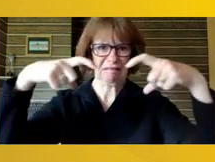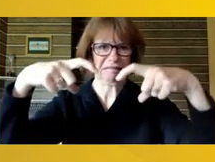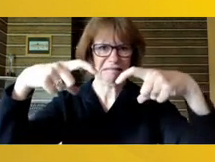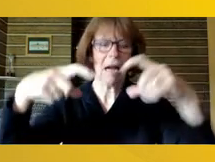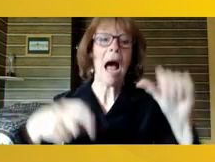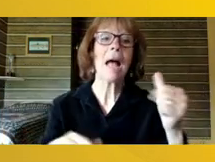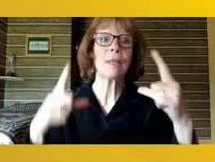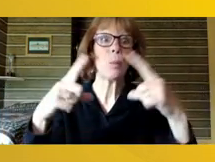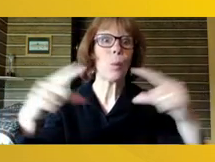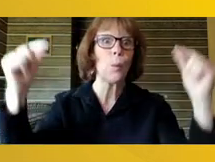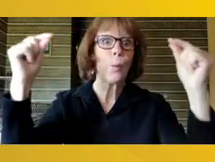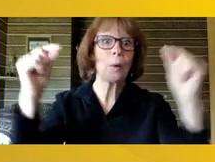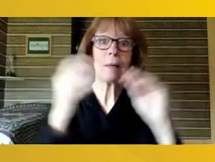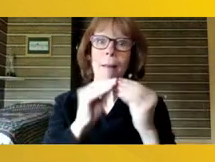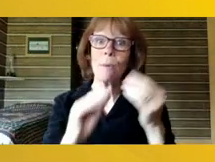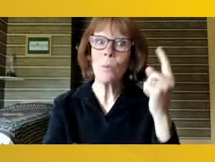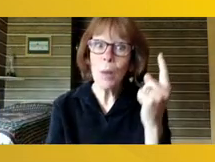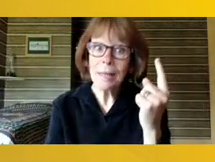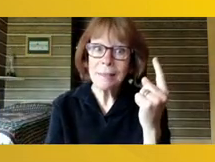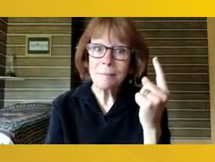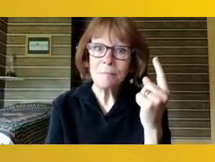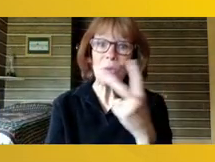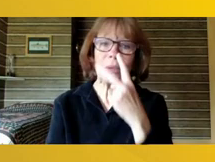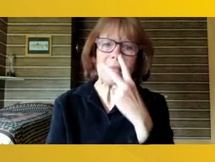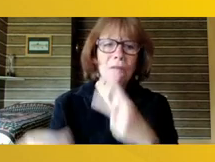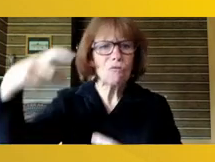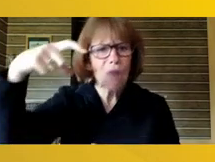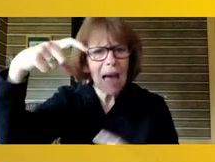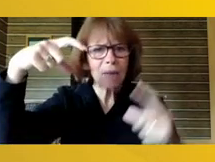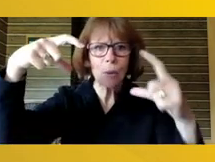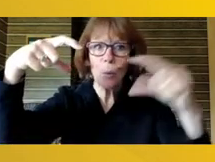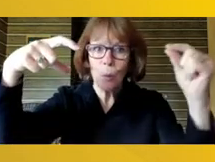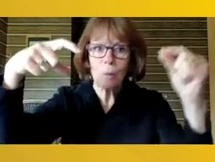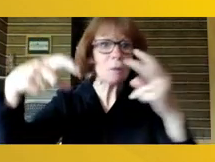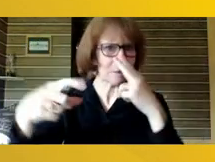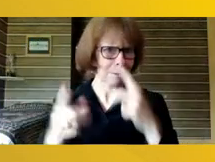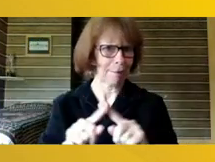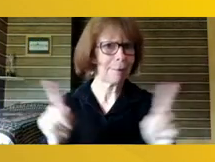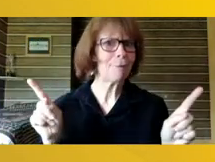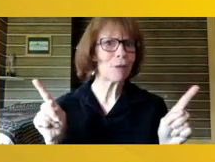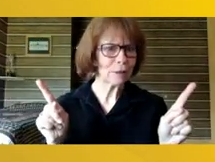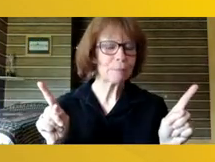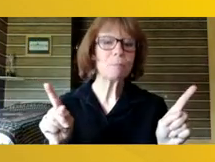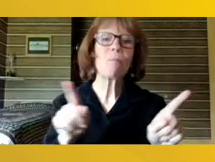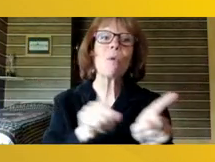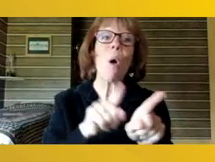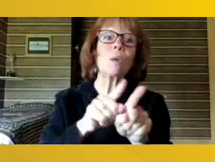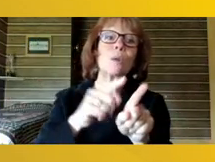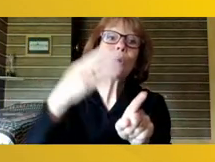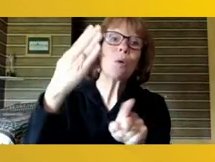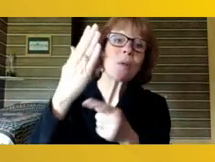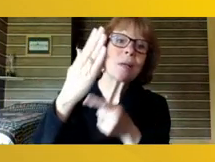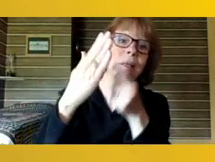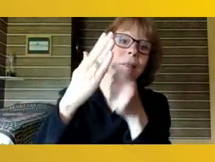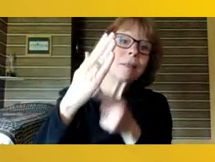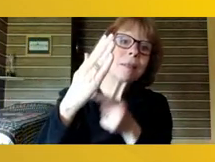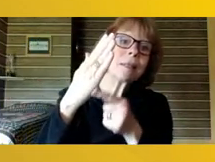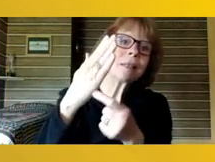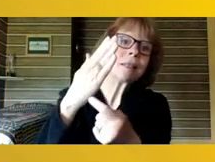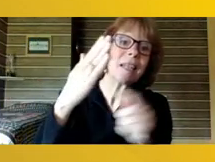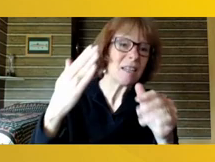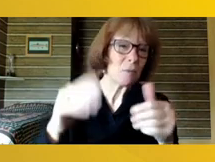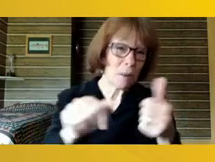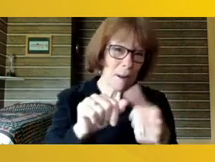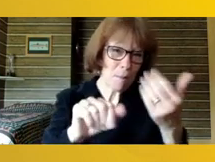in number one, the flukes or tail, that is. You can also use the trailing edge, like I mentioned, or that we showed you in the previous